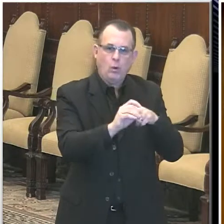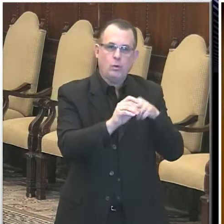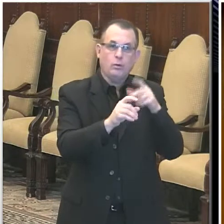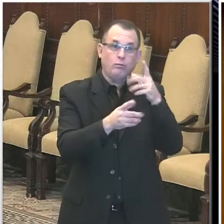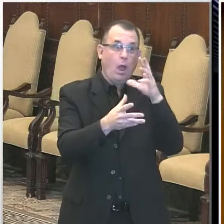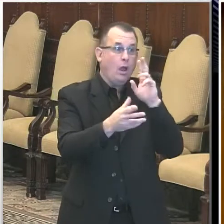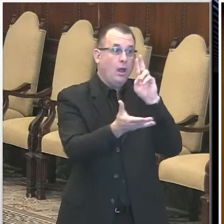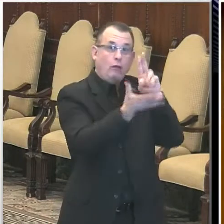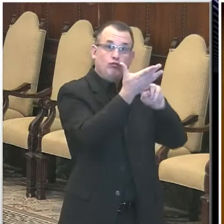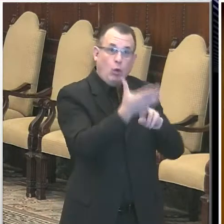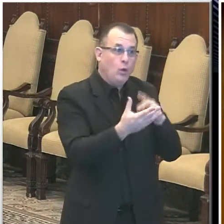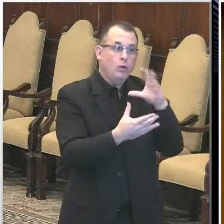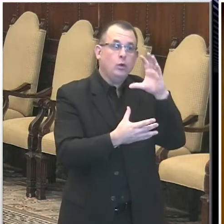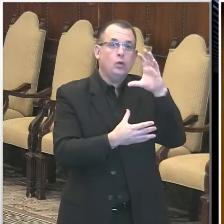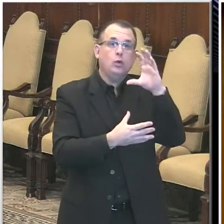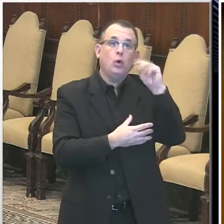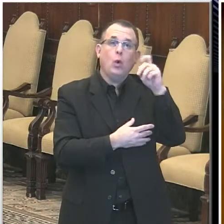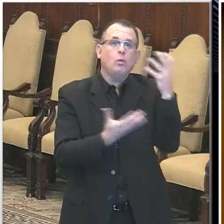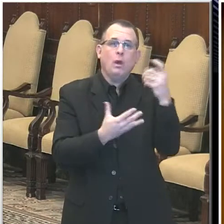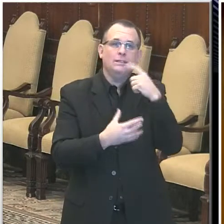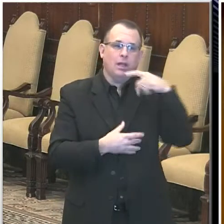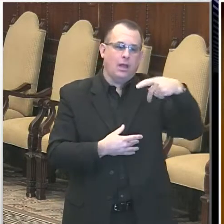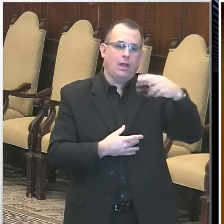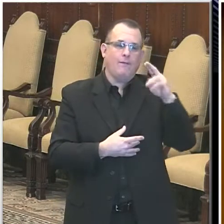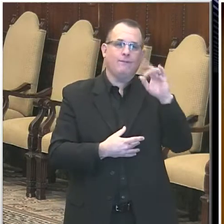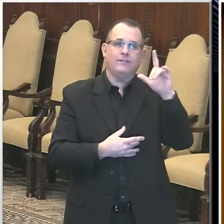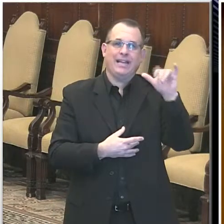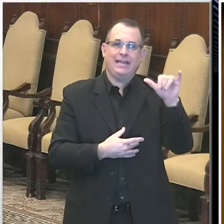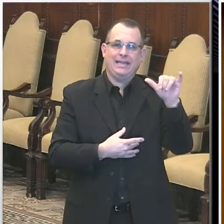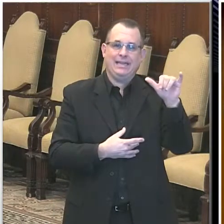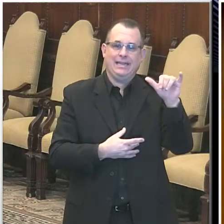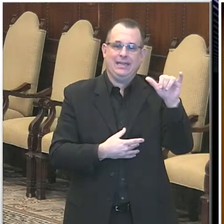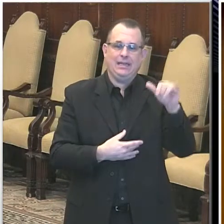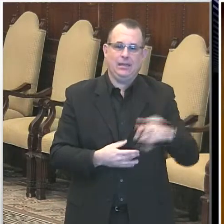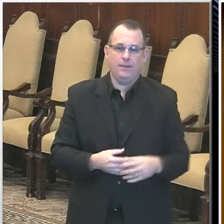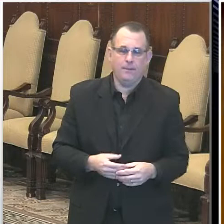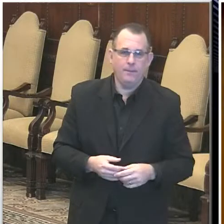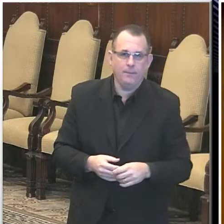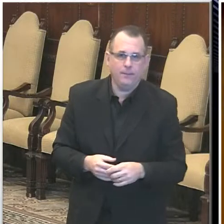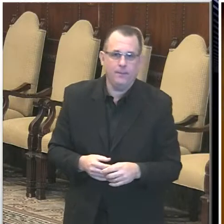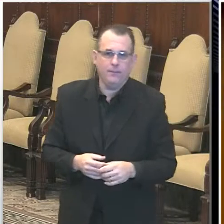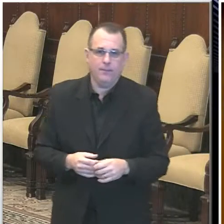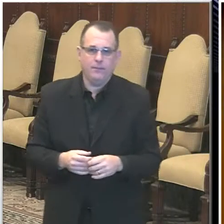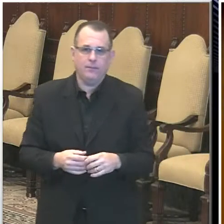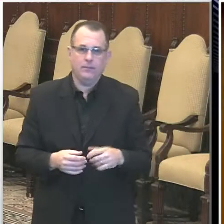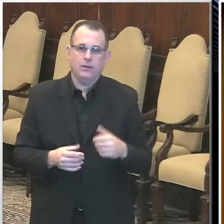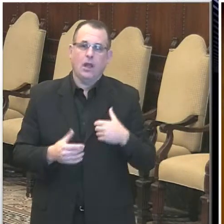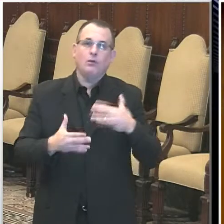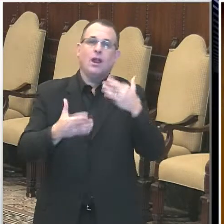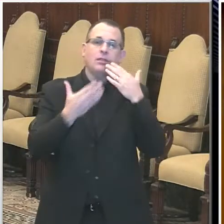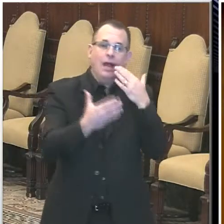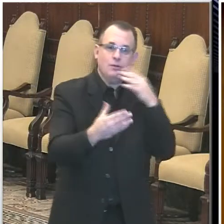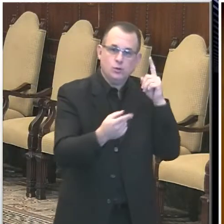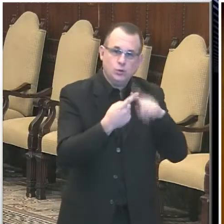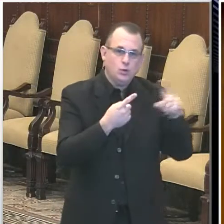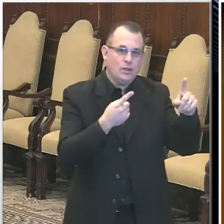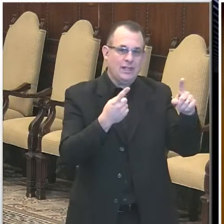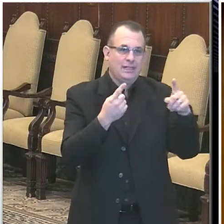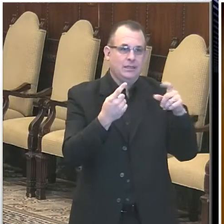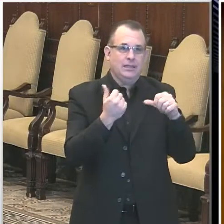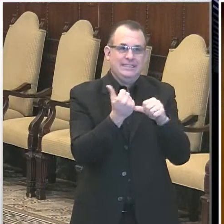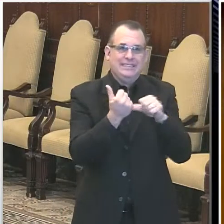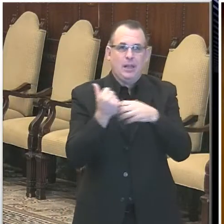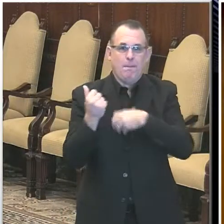pacify-.com with enrollment code Philly. I want to say huge thanks to Deputy Mayor Cynthia Figueroa and Deputy Managing